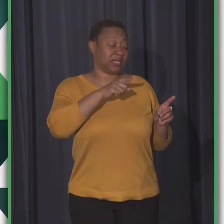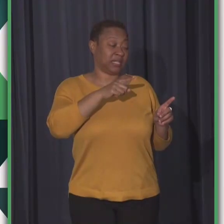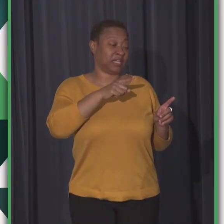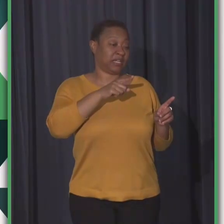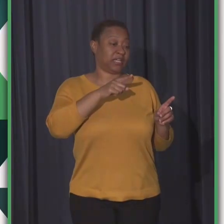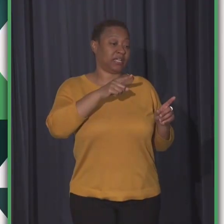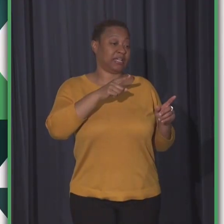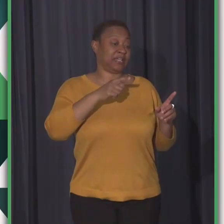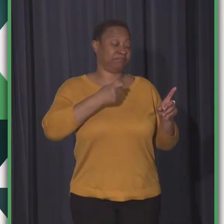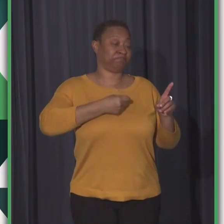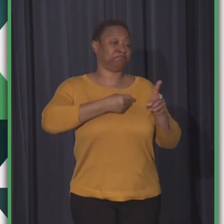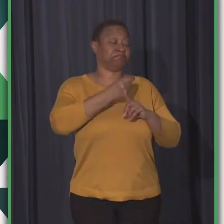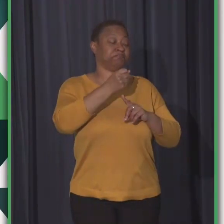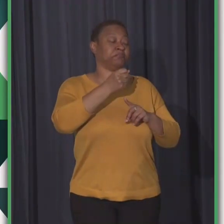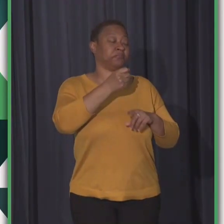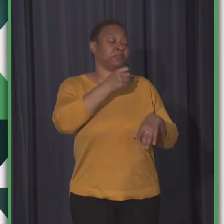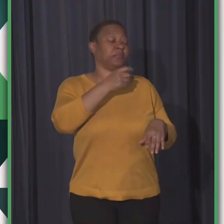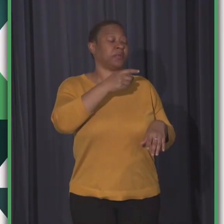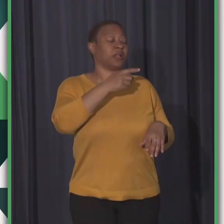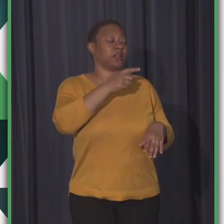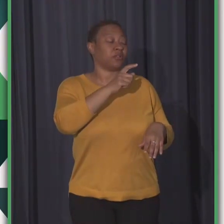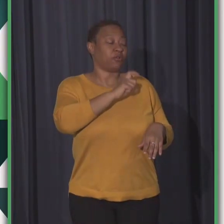to get away from the officers.